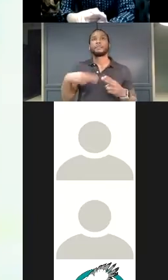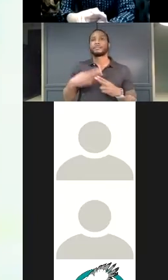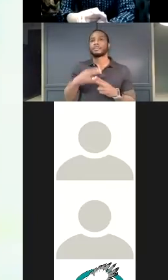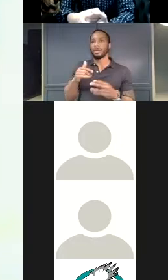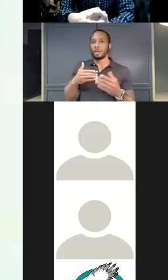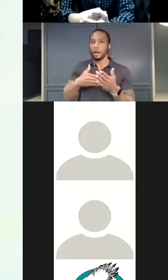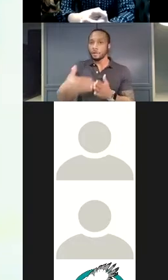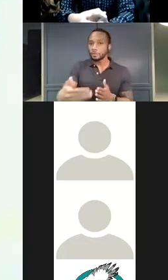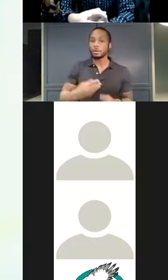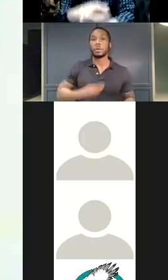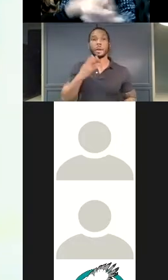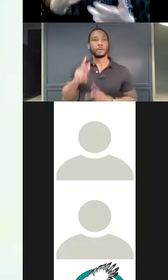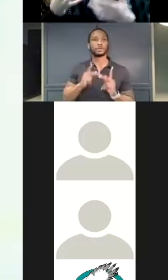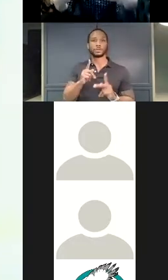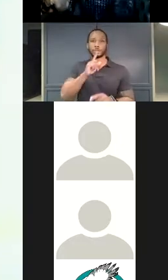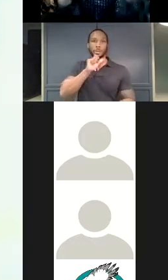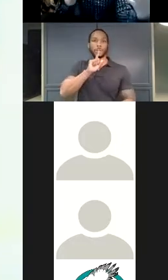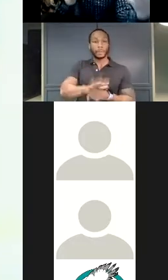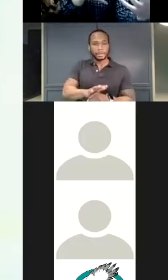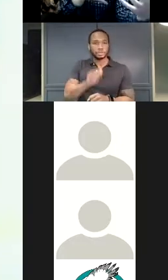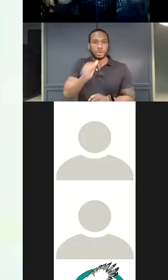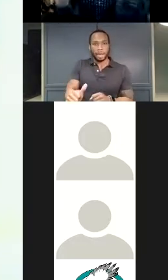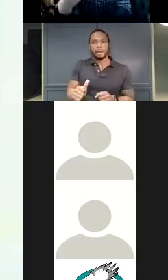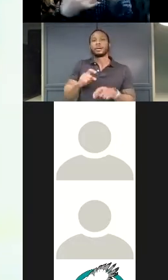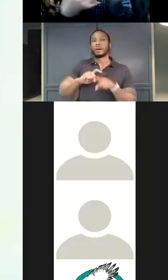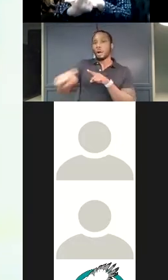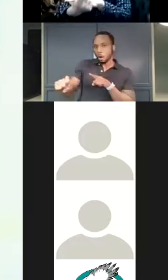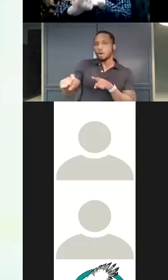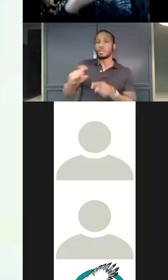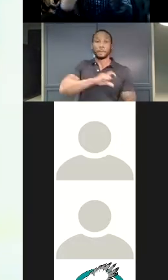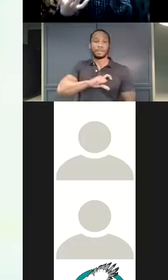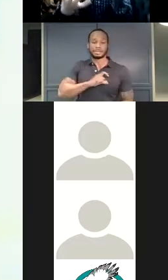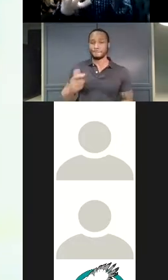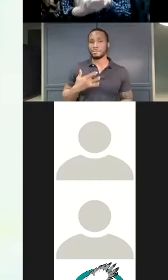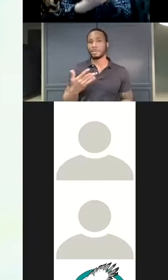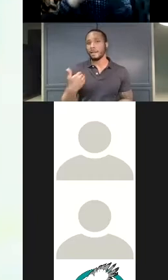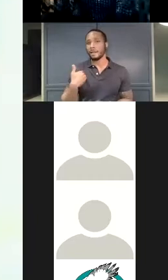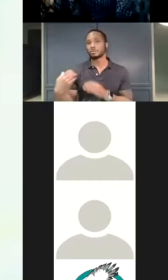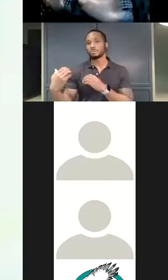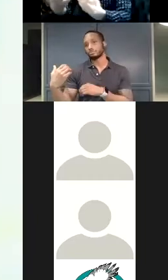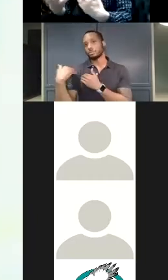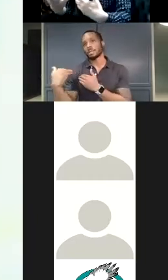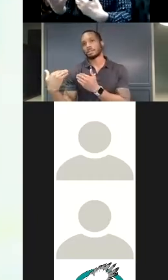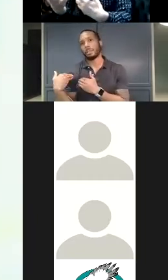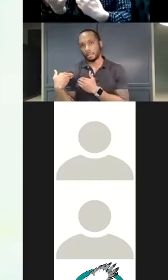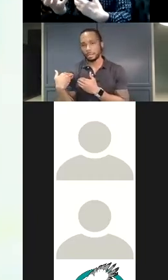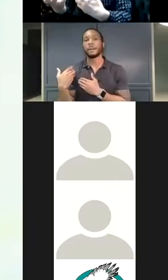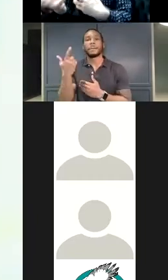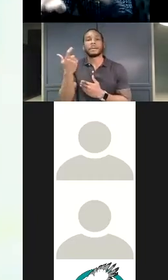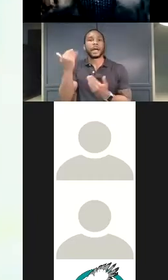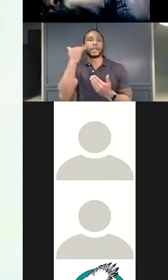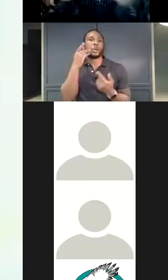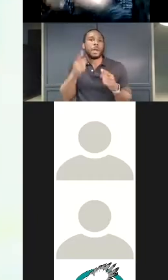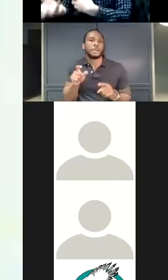person who's pretty committed to not calling the police. I feel like I have a responsibility to some degree because I know what might happen if I call the